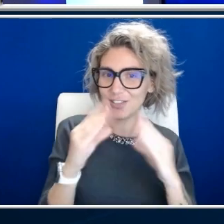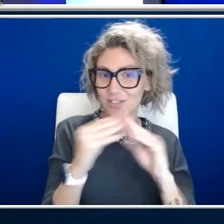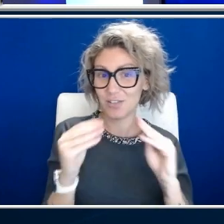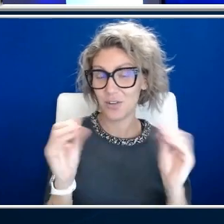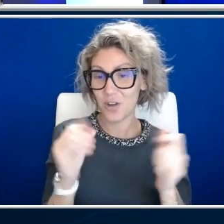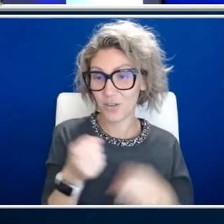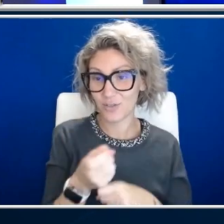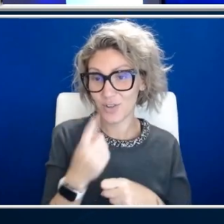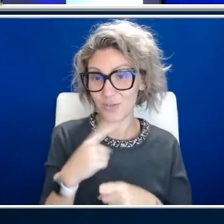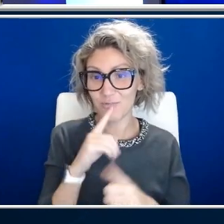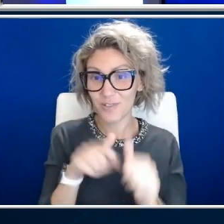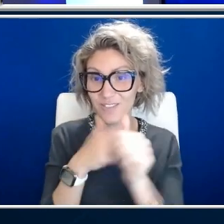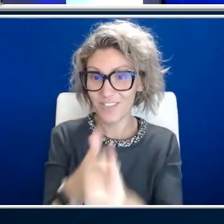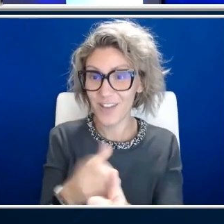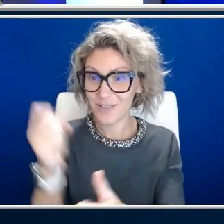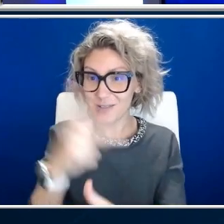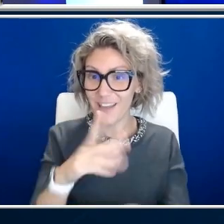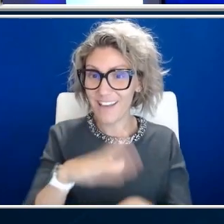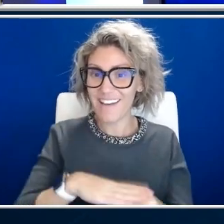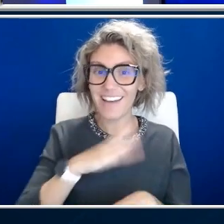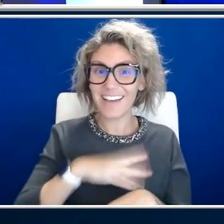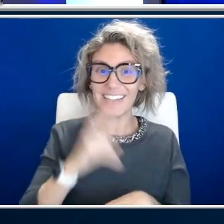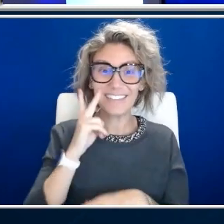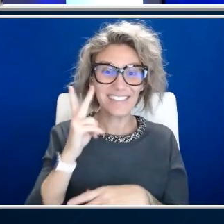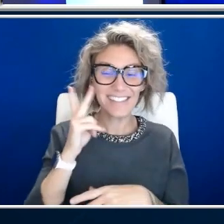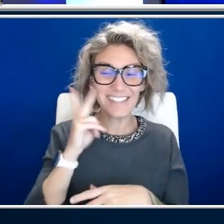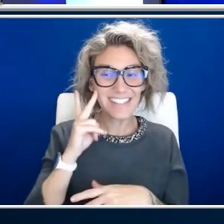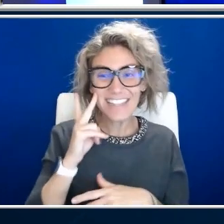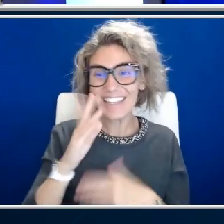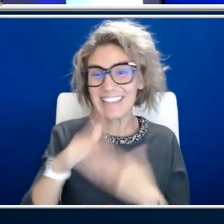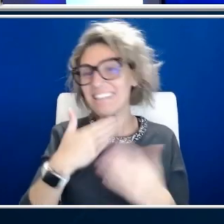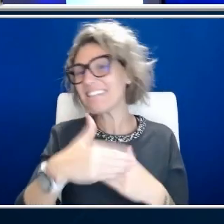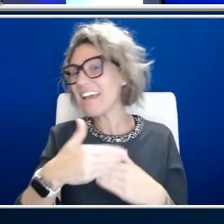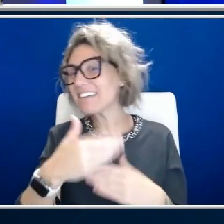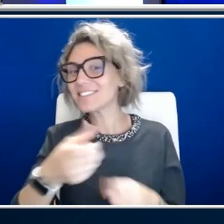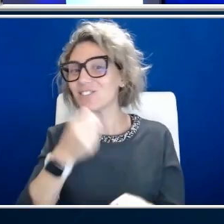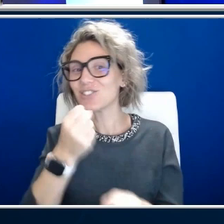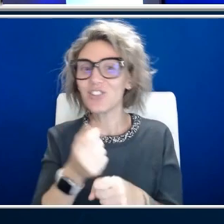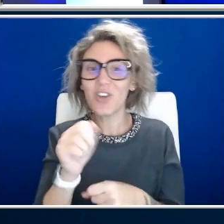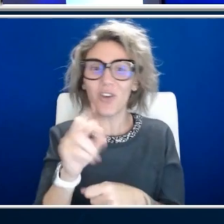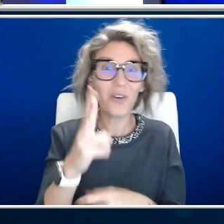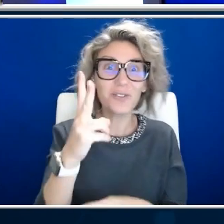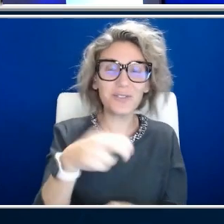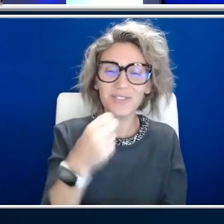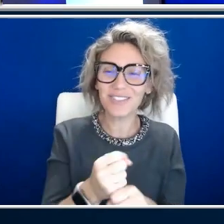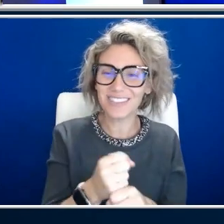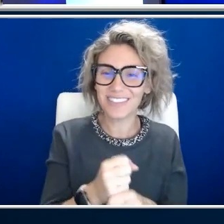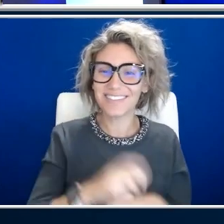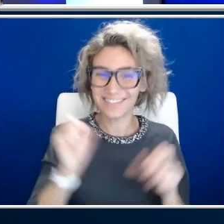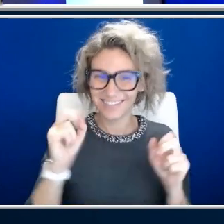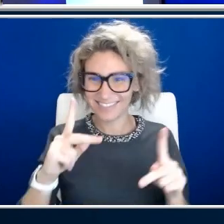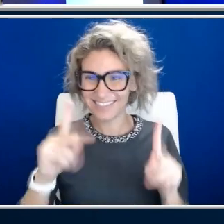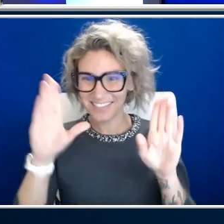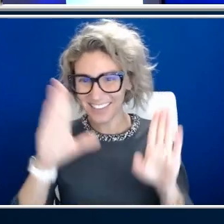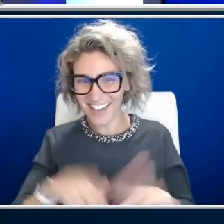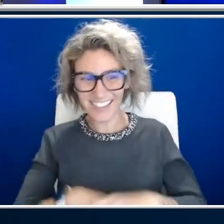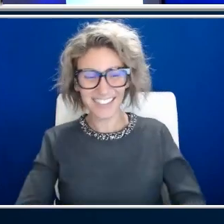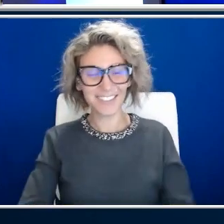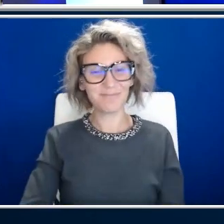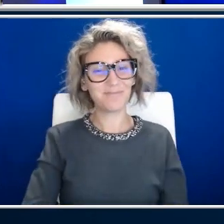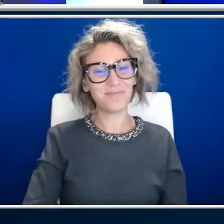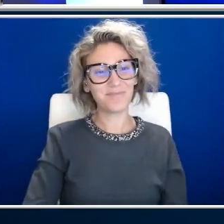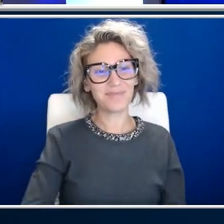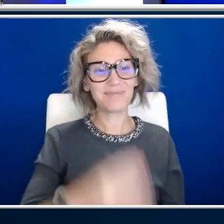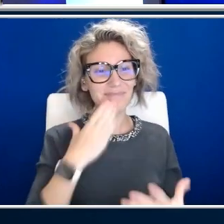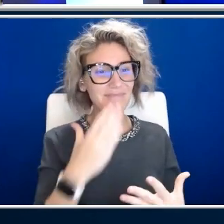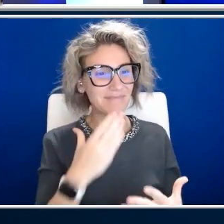you down and bring you back on. We want to know where you guys are here in the next year or two, okay? Yep. Great. Thank you both. Dr.